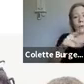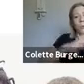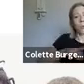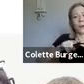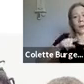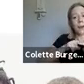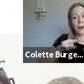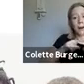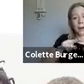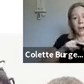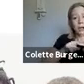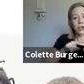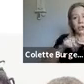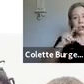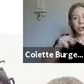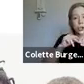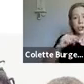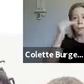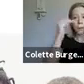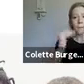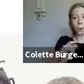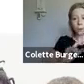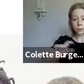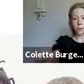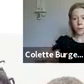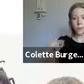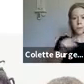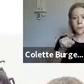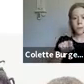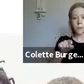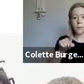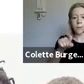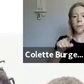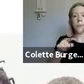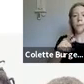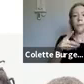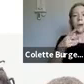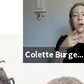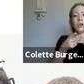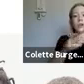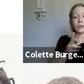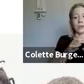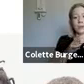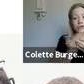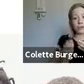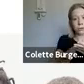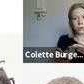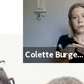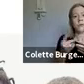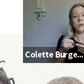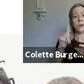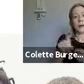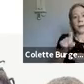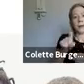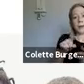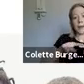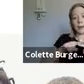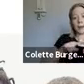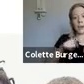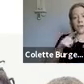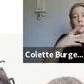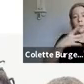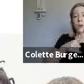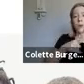English that you go down to the bottom of your screen and click where it says interpretation and select English. And if you want